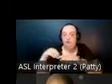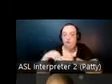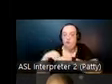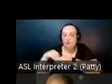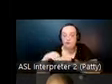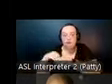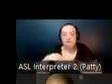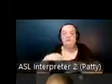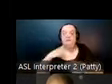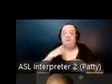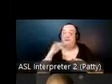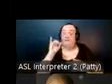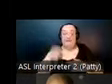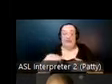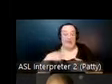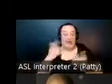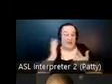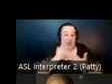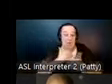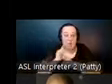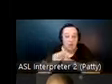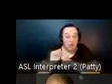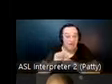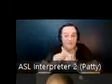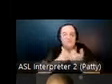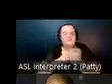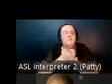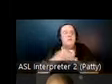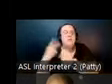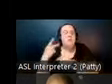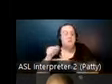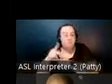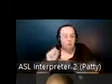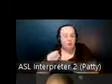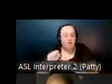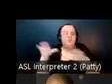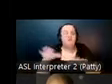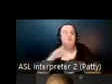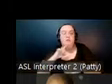For this effort, we're focusing on supporting parks and accomplishing